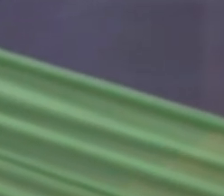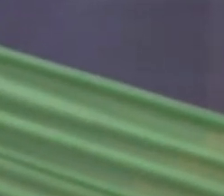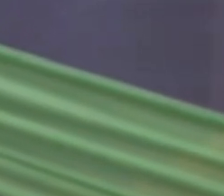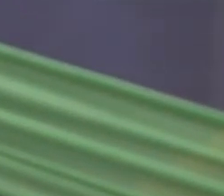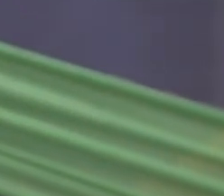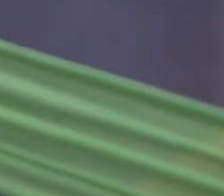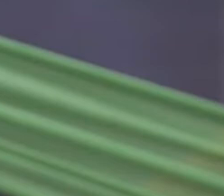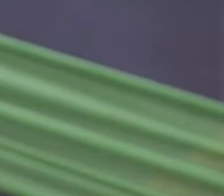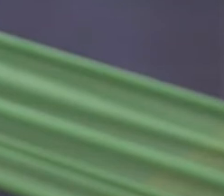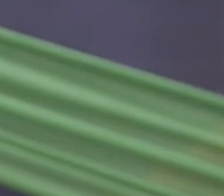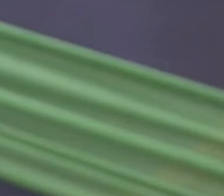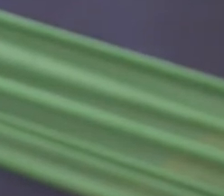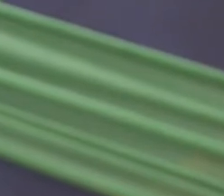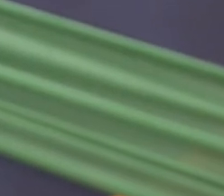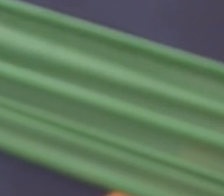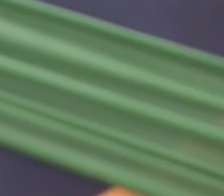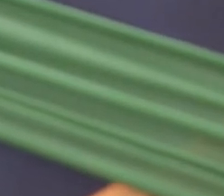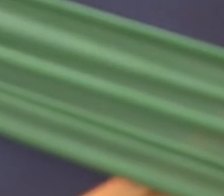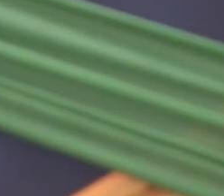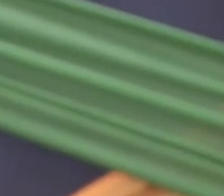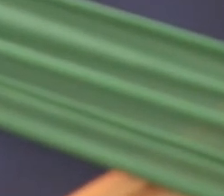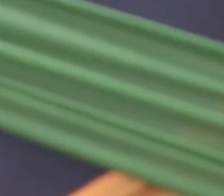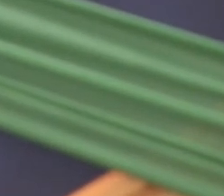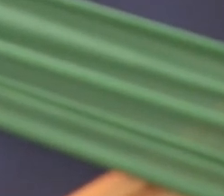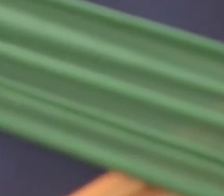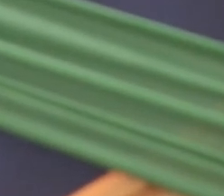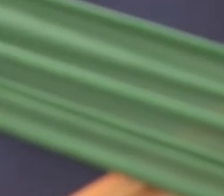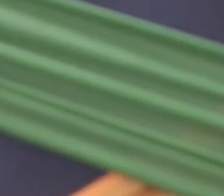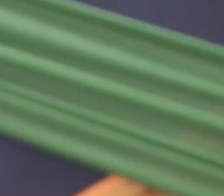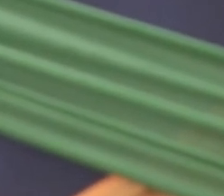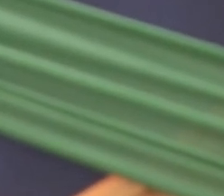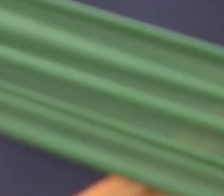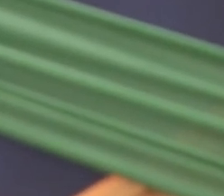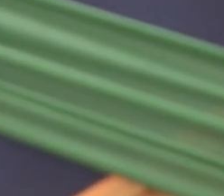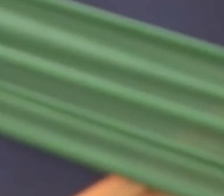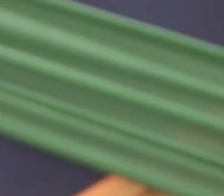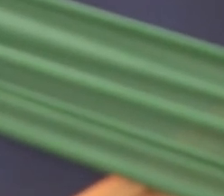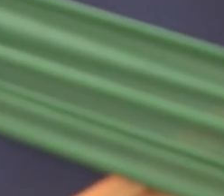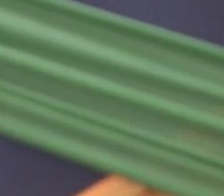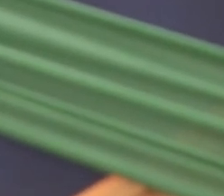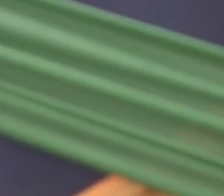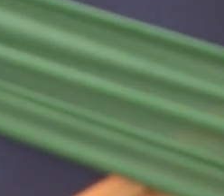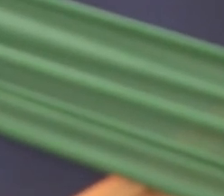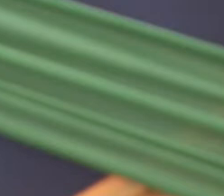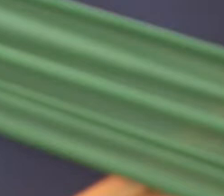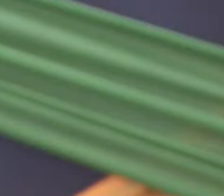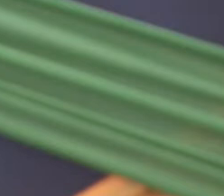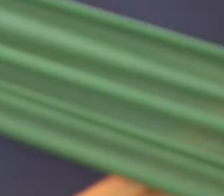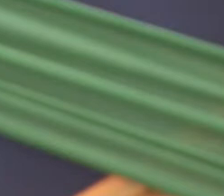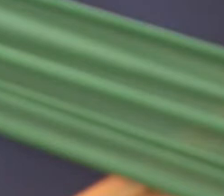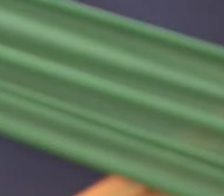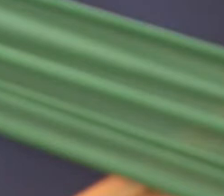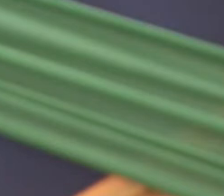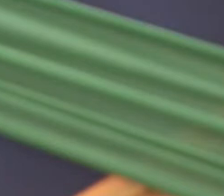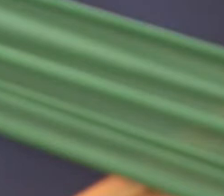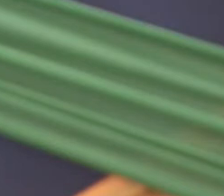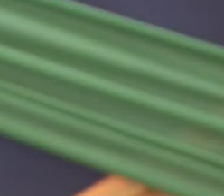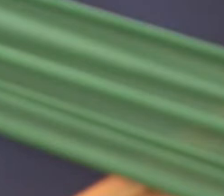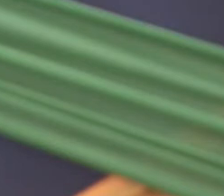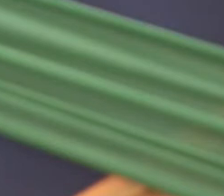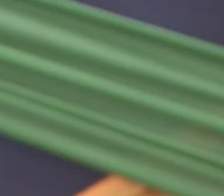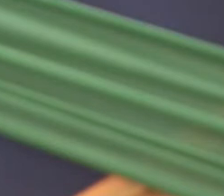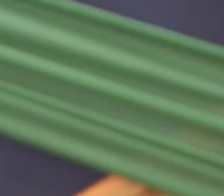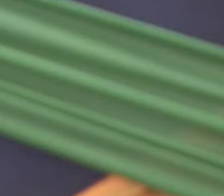Adjustment to facilitate the Prime Minister. So at